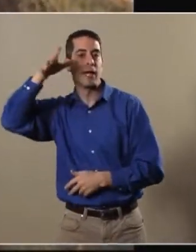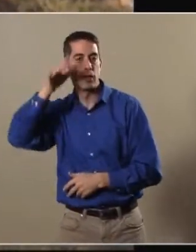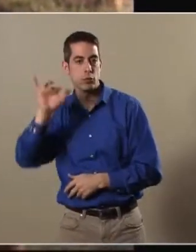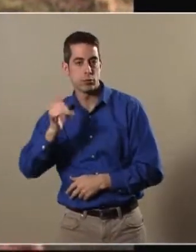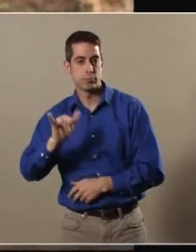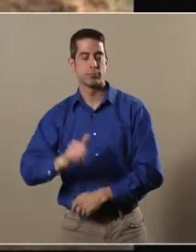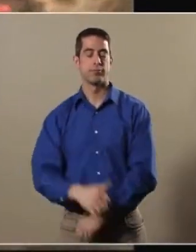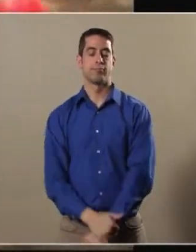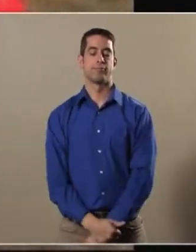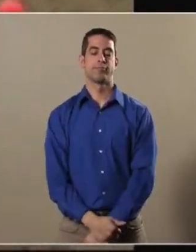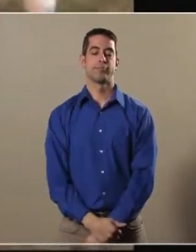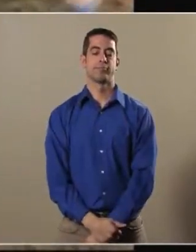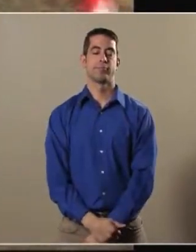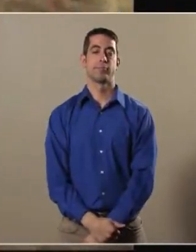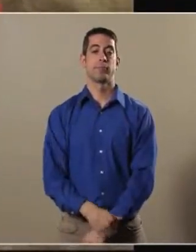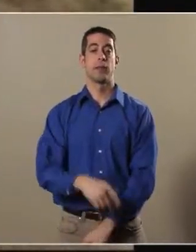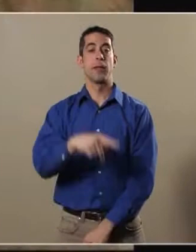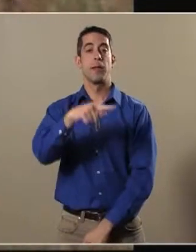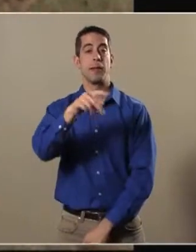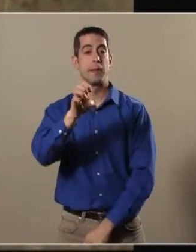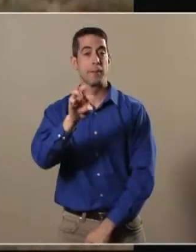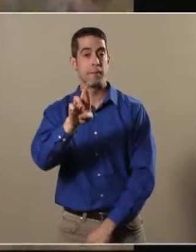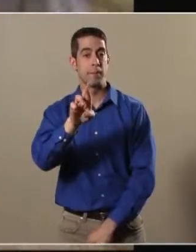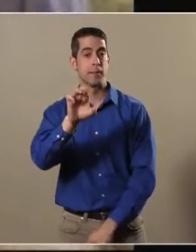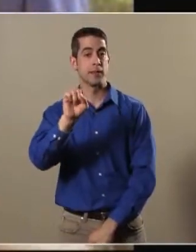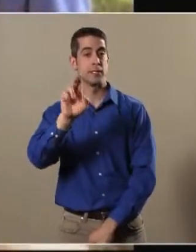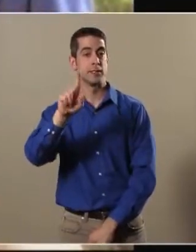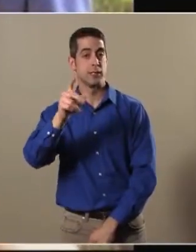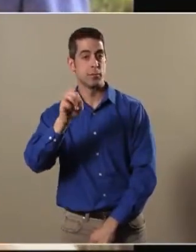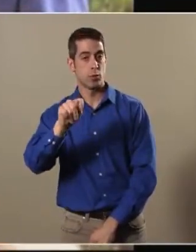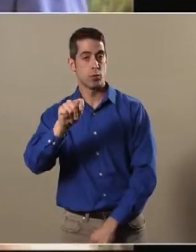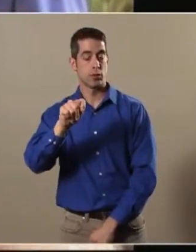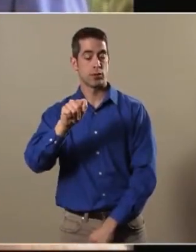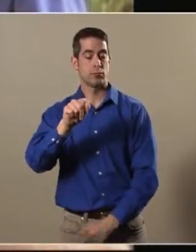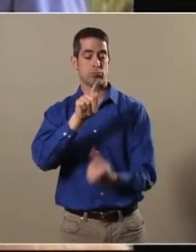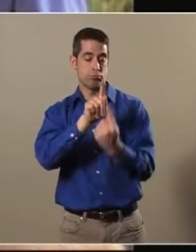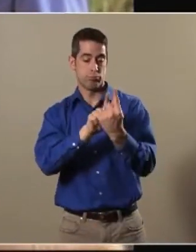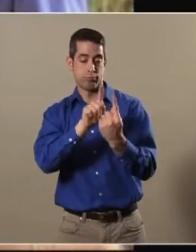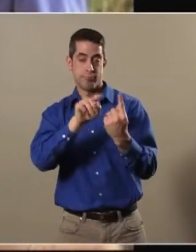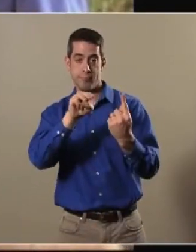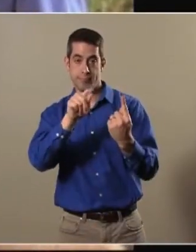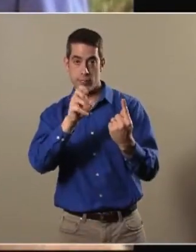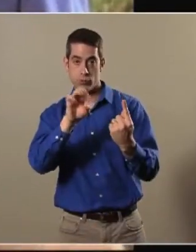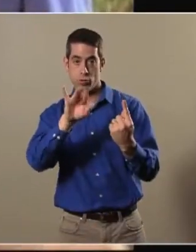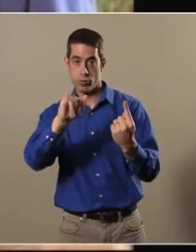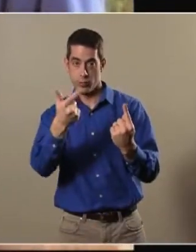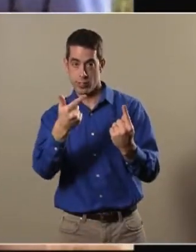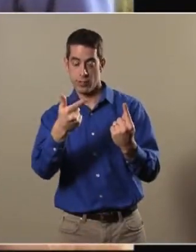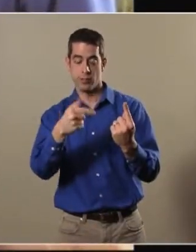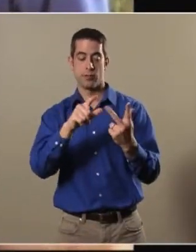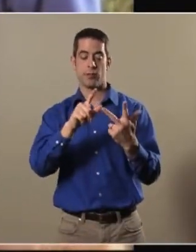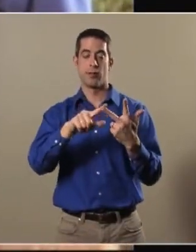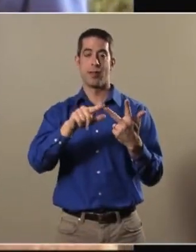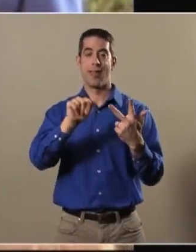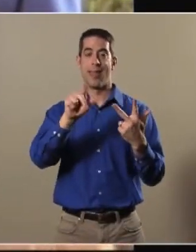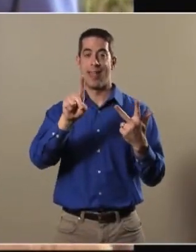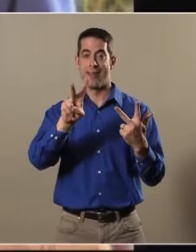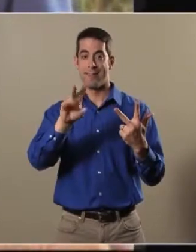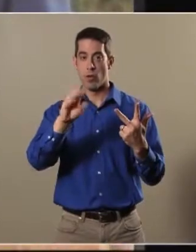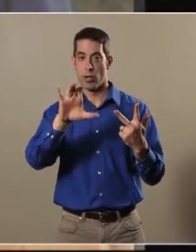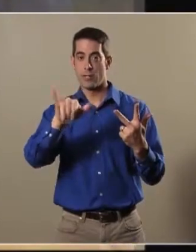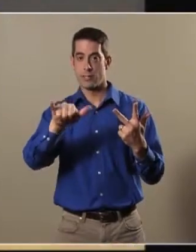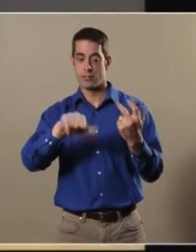offer peer support opportunities, family mentoring, and advocacy assistance to help parents become advocates for the rights of their